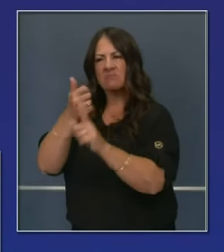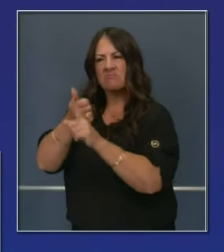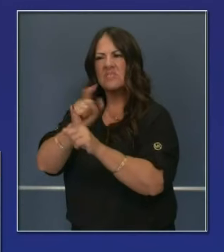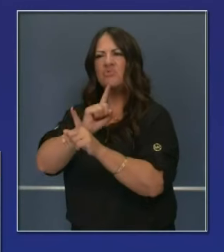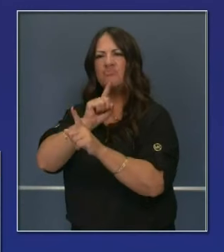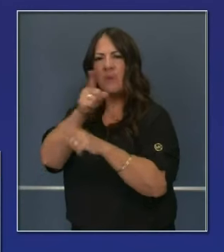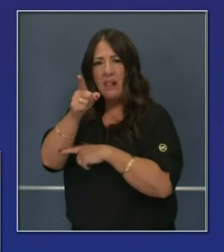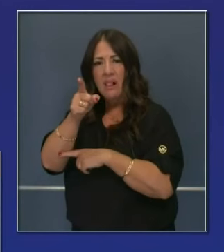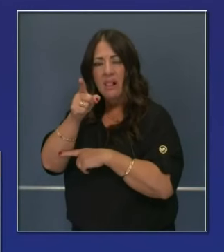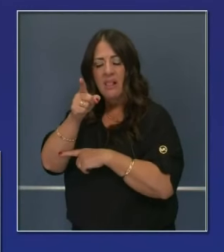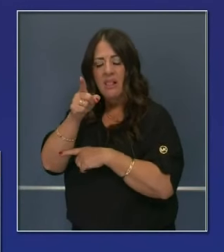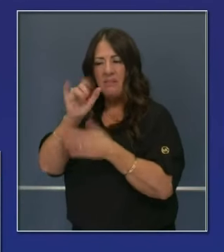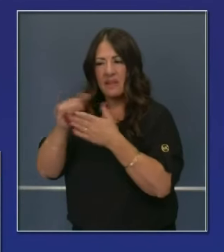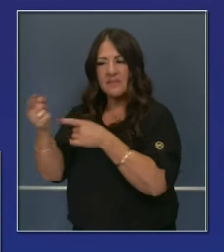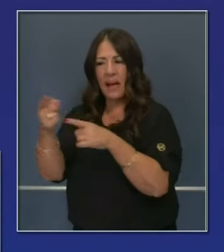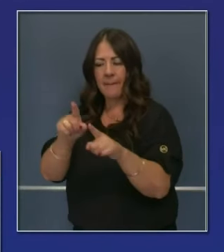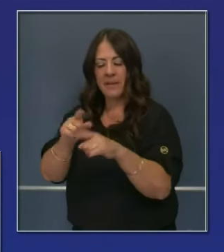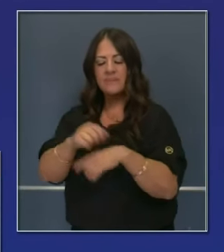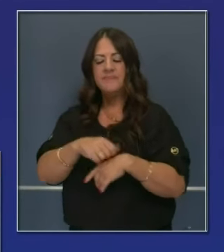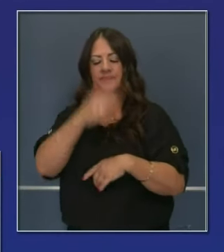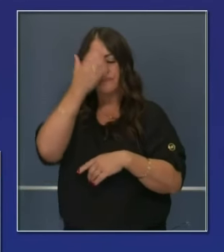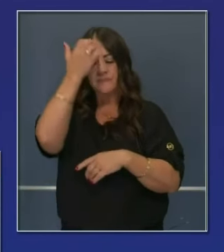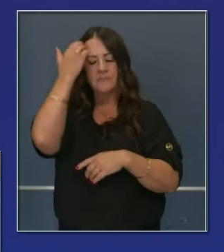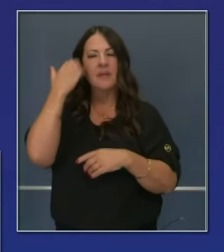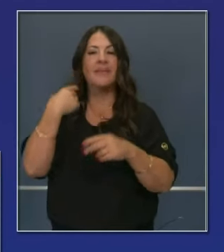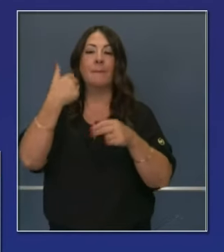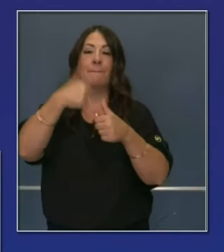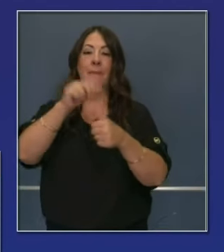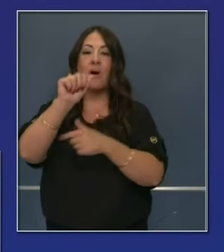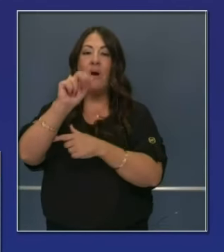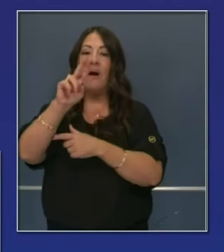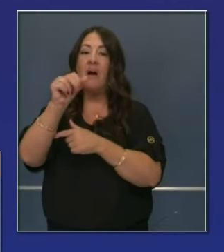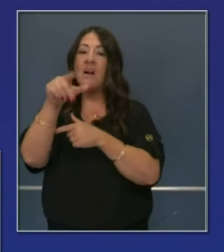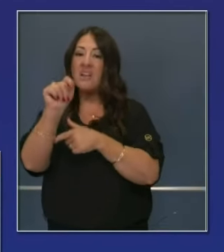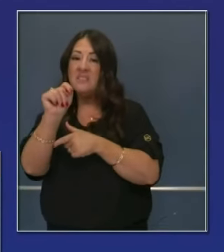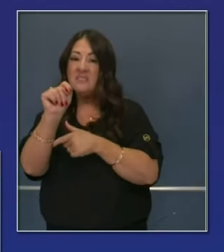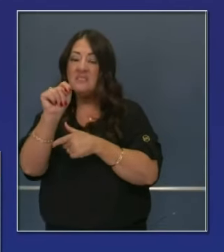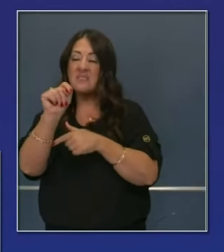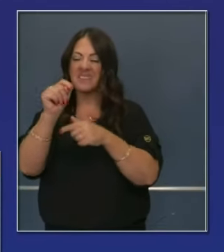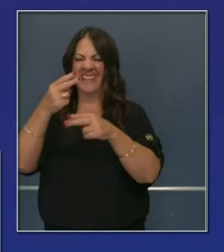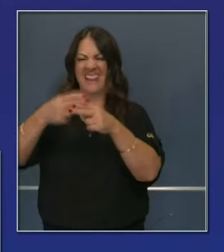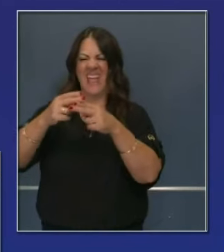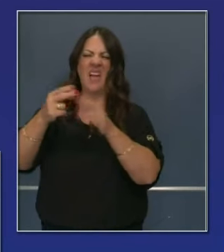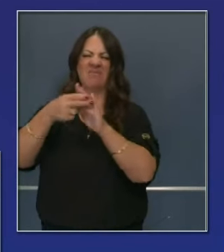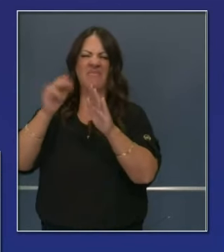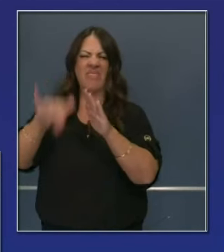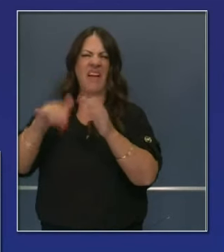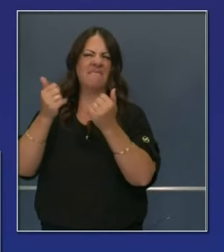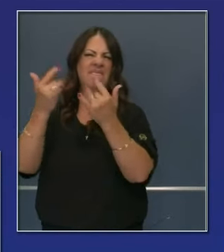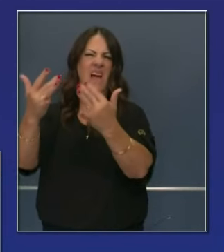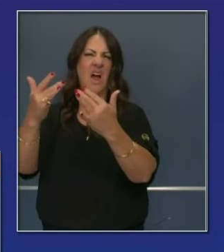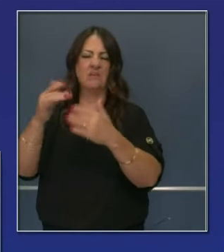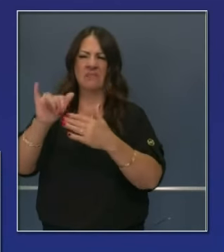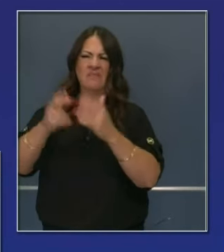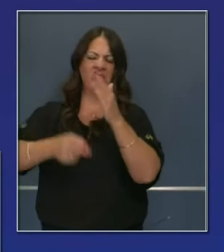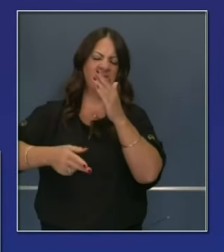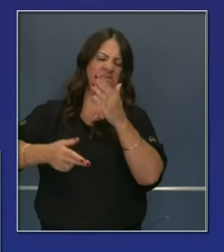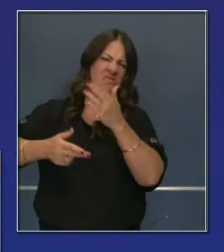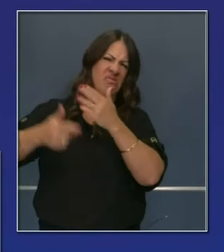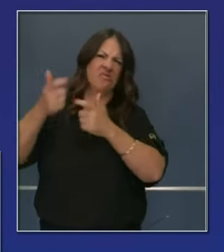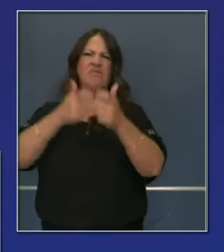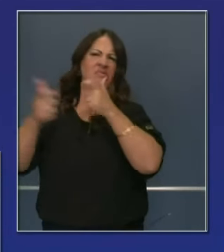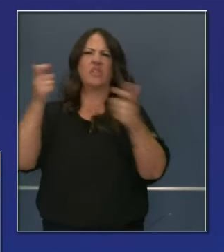objective truth. The August complex, 1 million acres, the largest wildfire in our